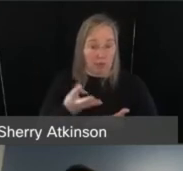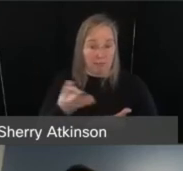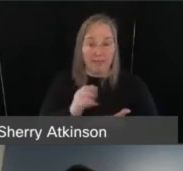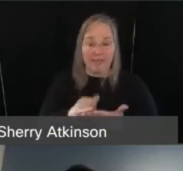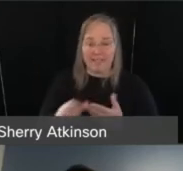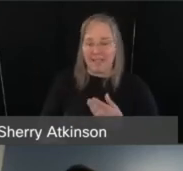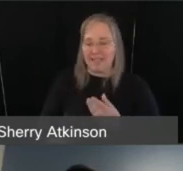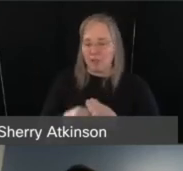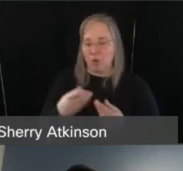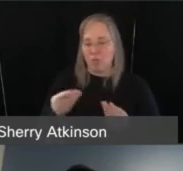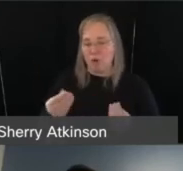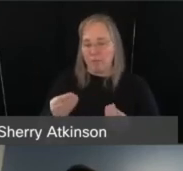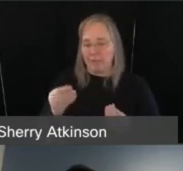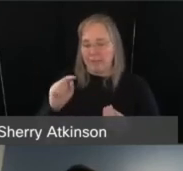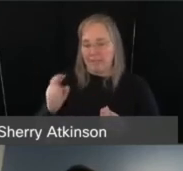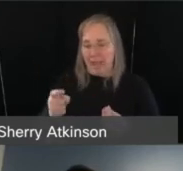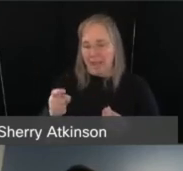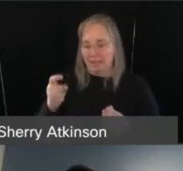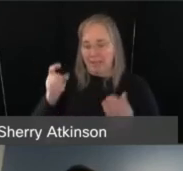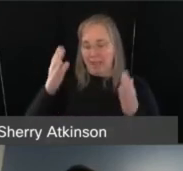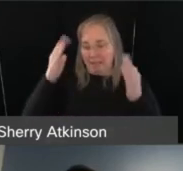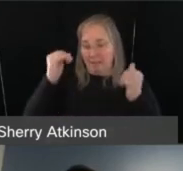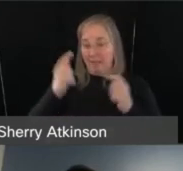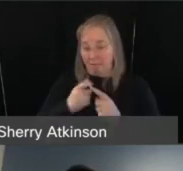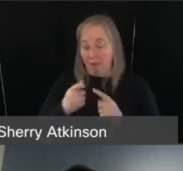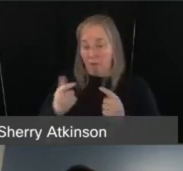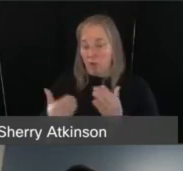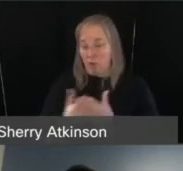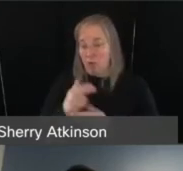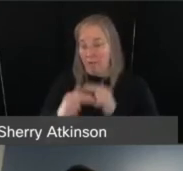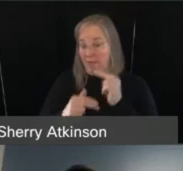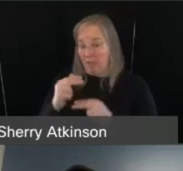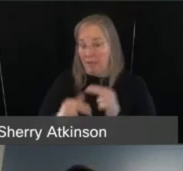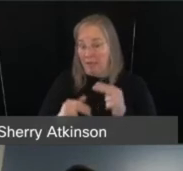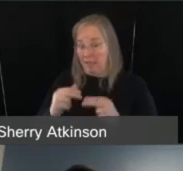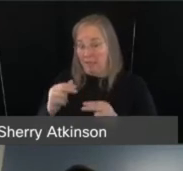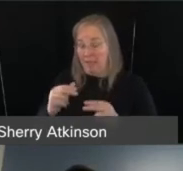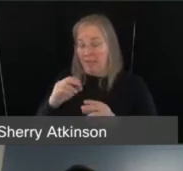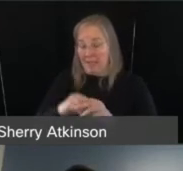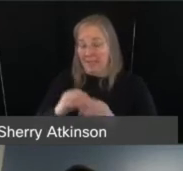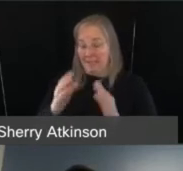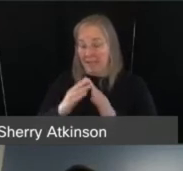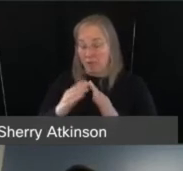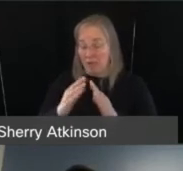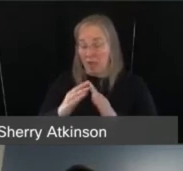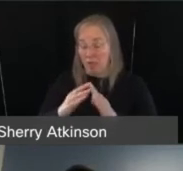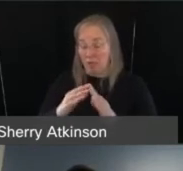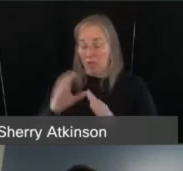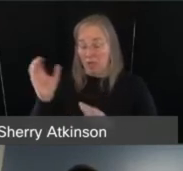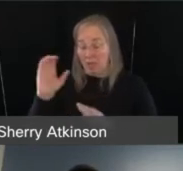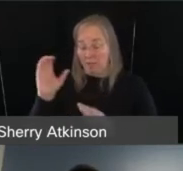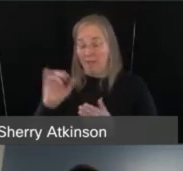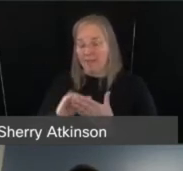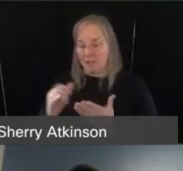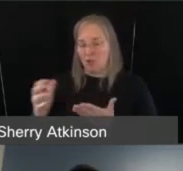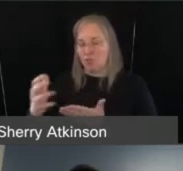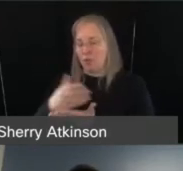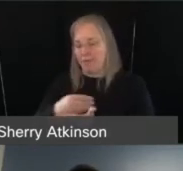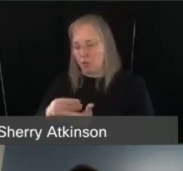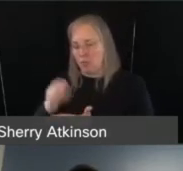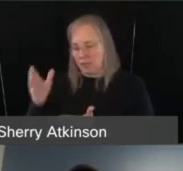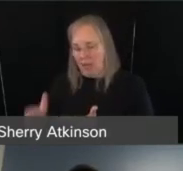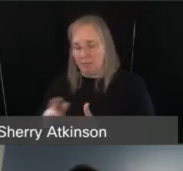tax expected from the new development in downtown Columbia, that's the revenue side. On the expenditure side, there are multiple